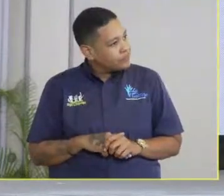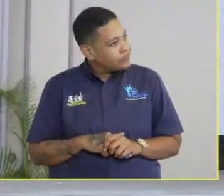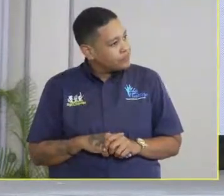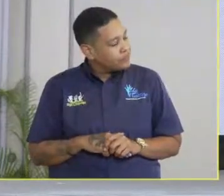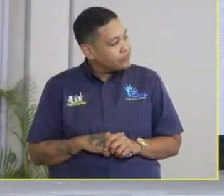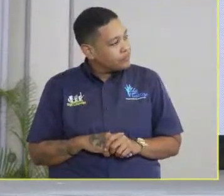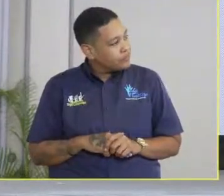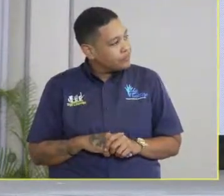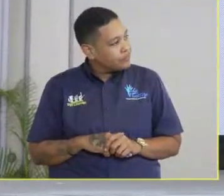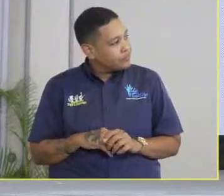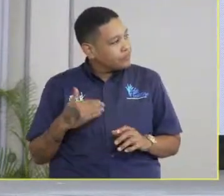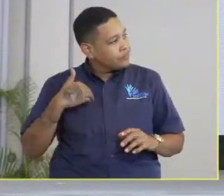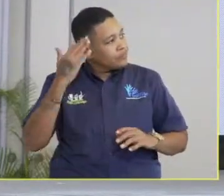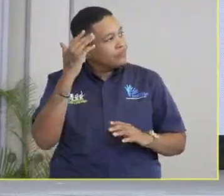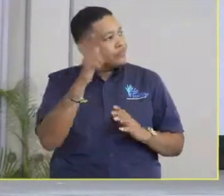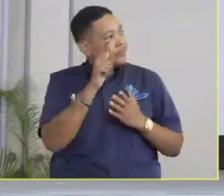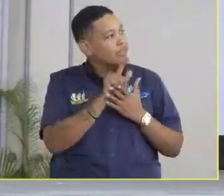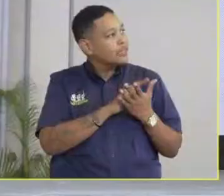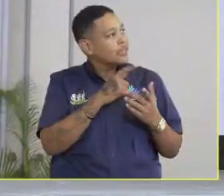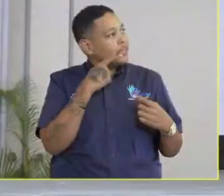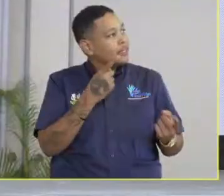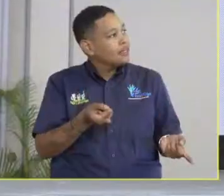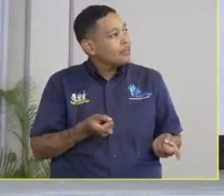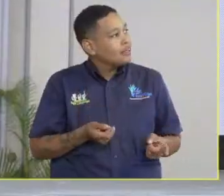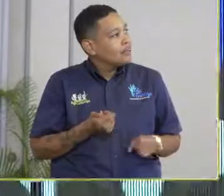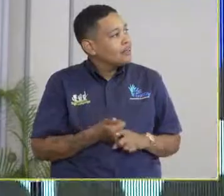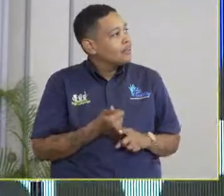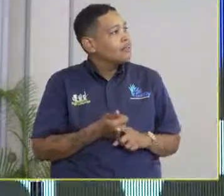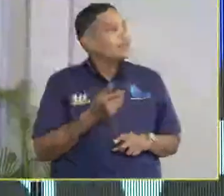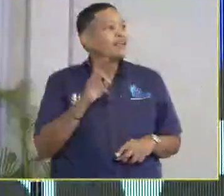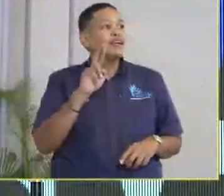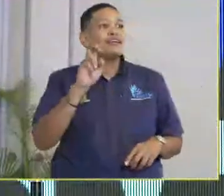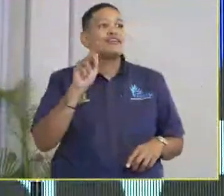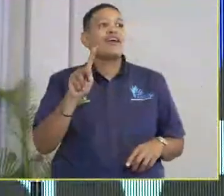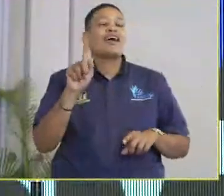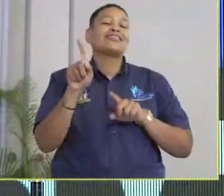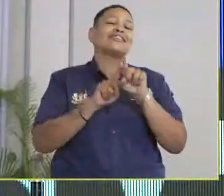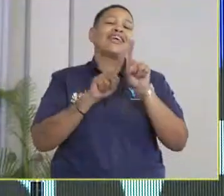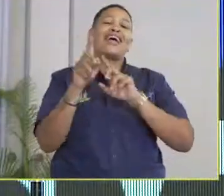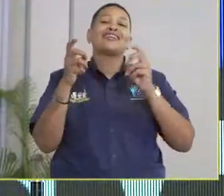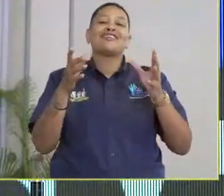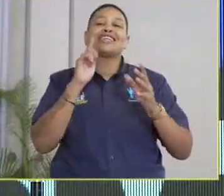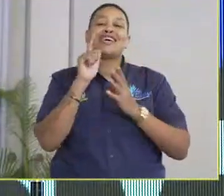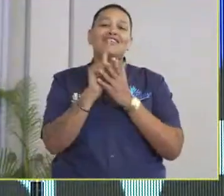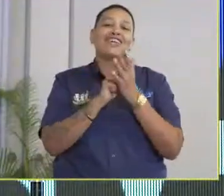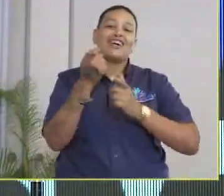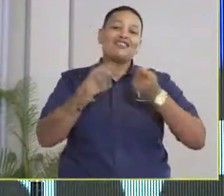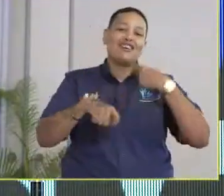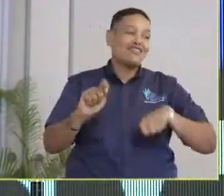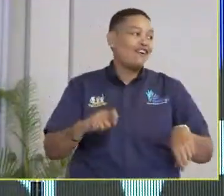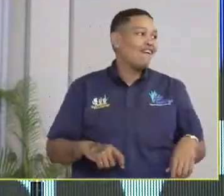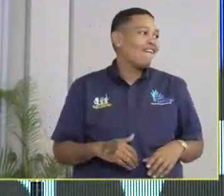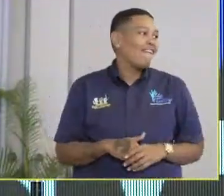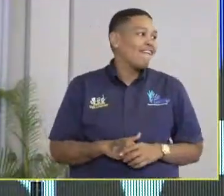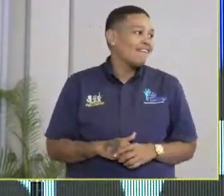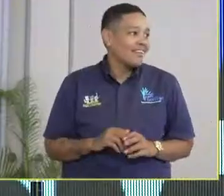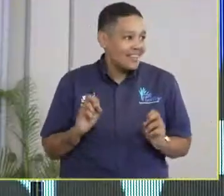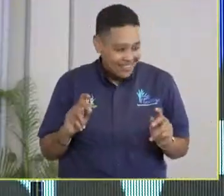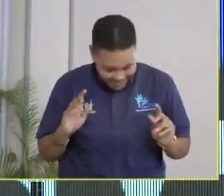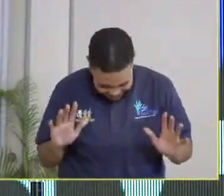I know it's not legal to say this. I'm going to say the rock star director of legal reform. Can I do that? Is that okay? Okay,